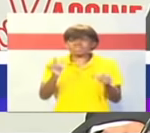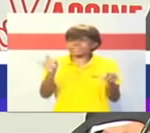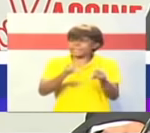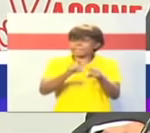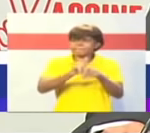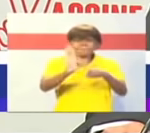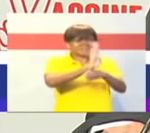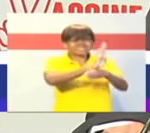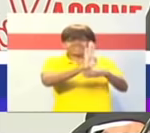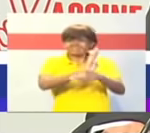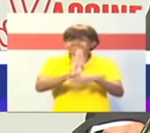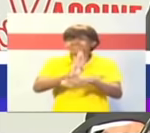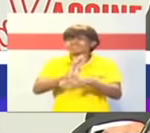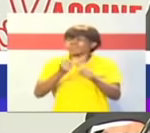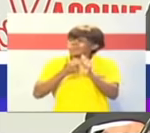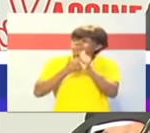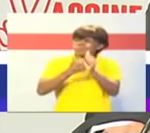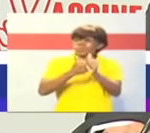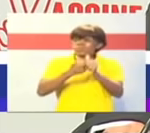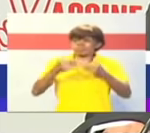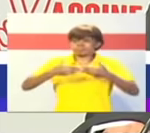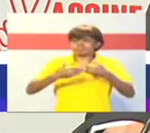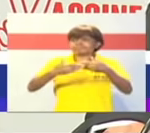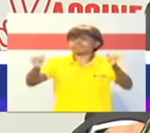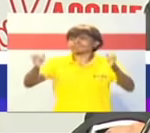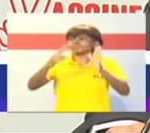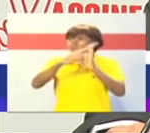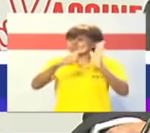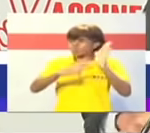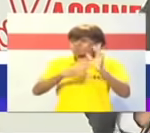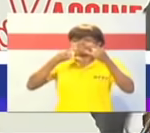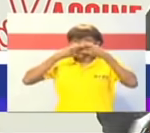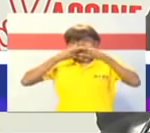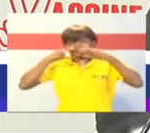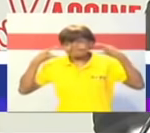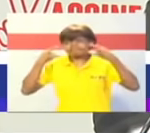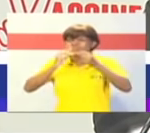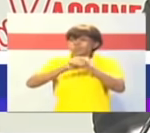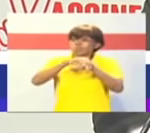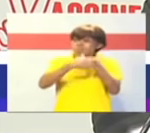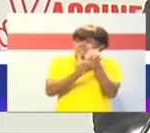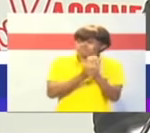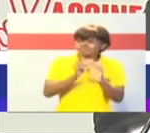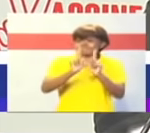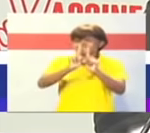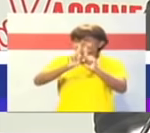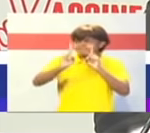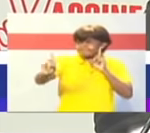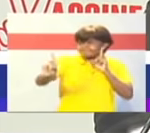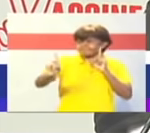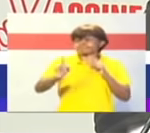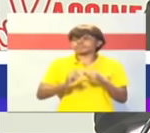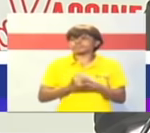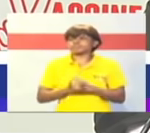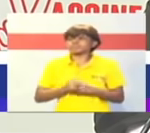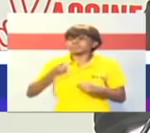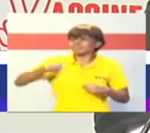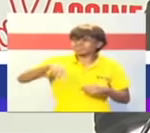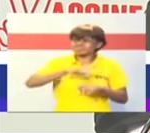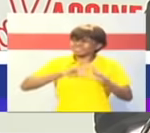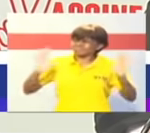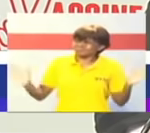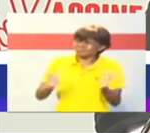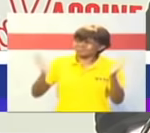different phases of reopening, but we want to do so safely, and we're really calling on the population to utilize